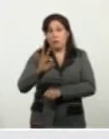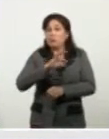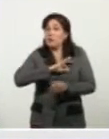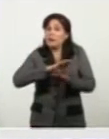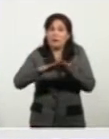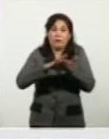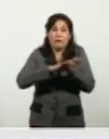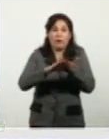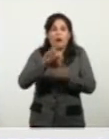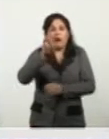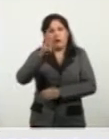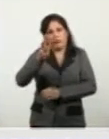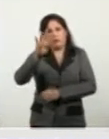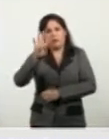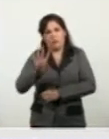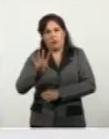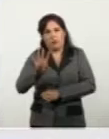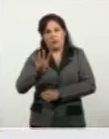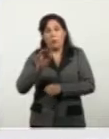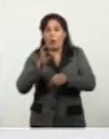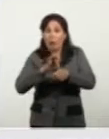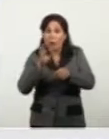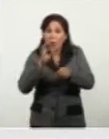those confirmed to this date.